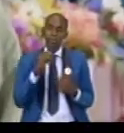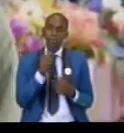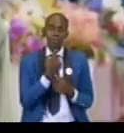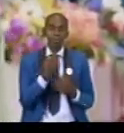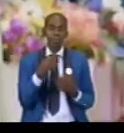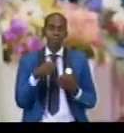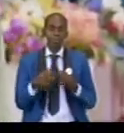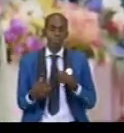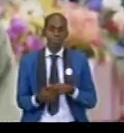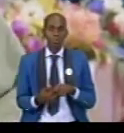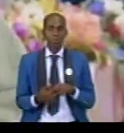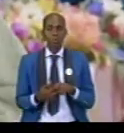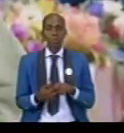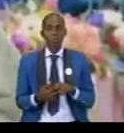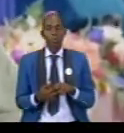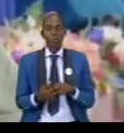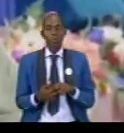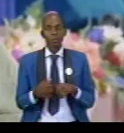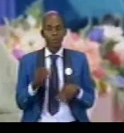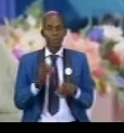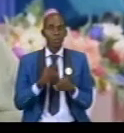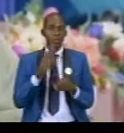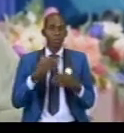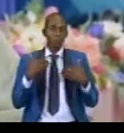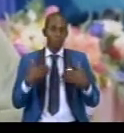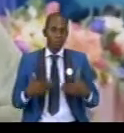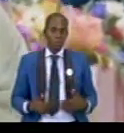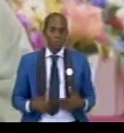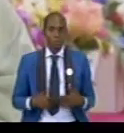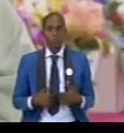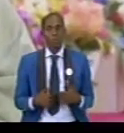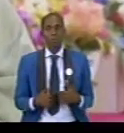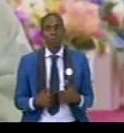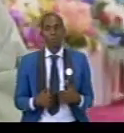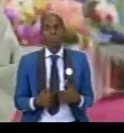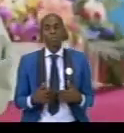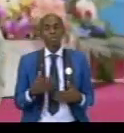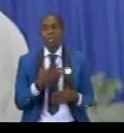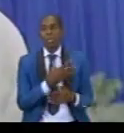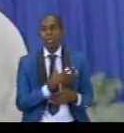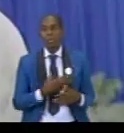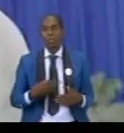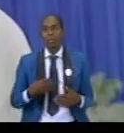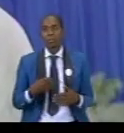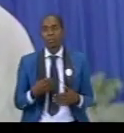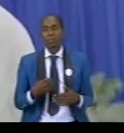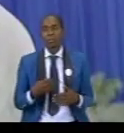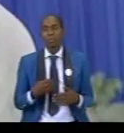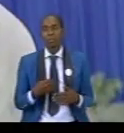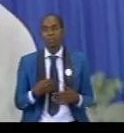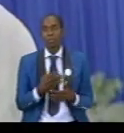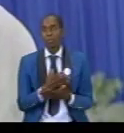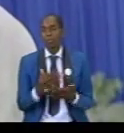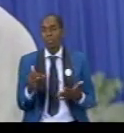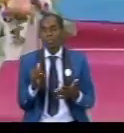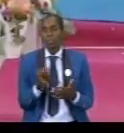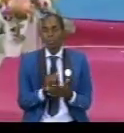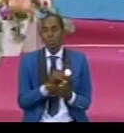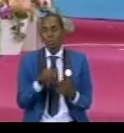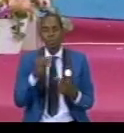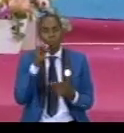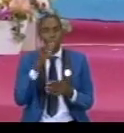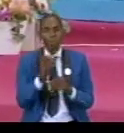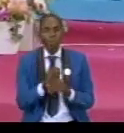actually necessitated recommendation of termination of pregnancy. That's medical one, when she was pregnant for the first and the second